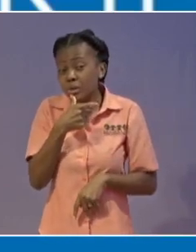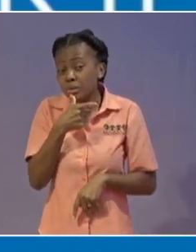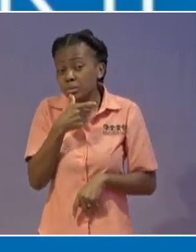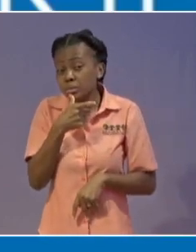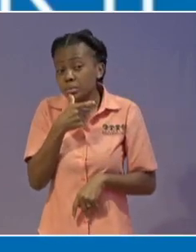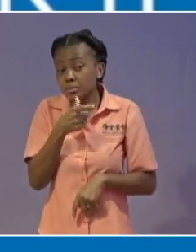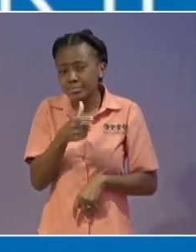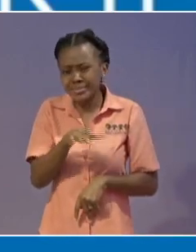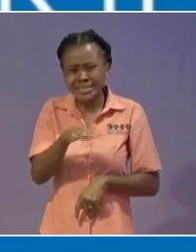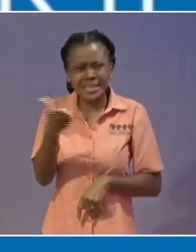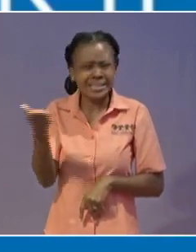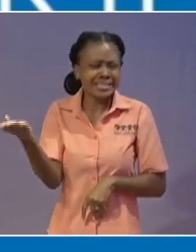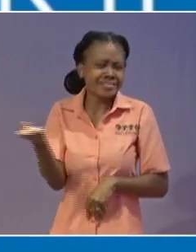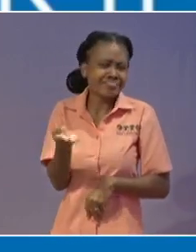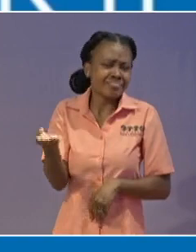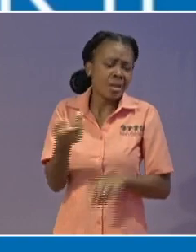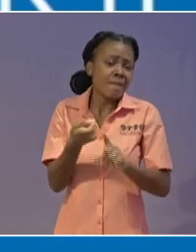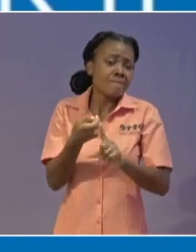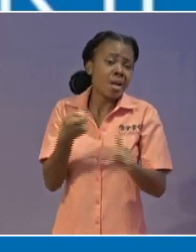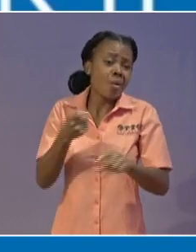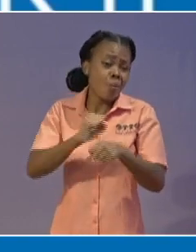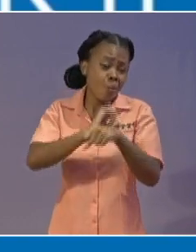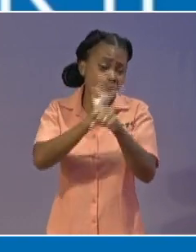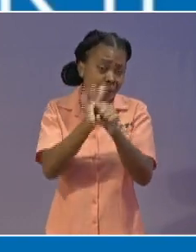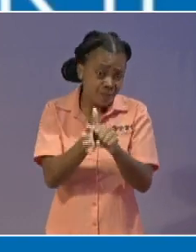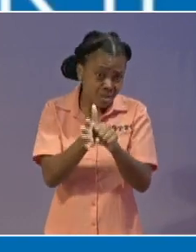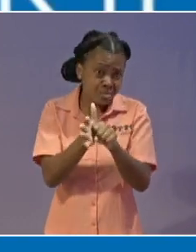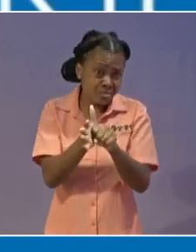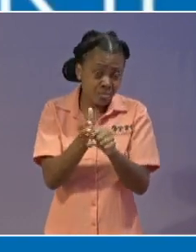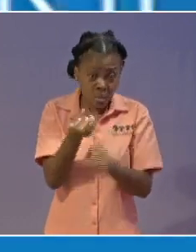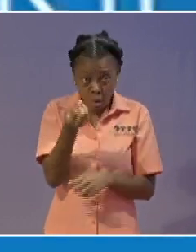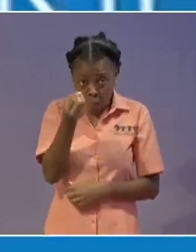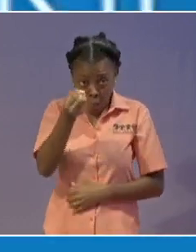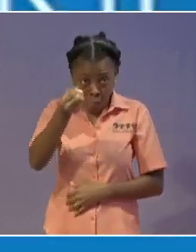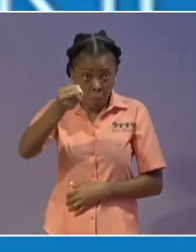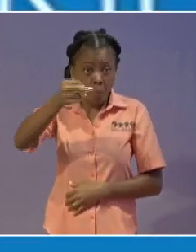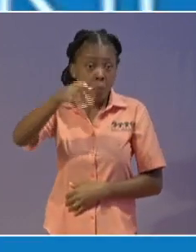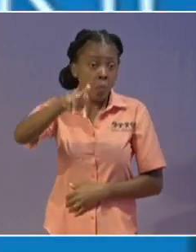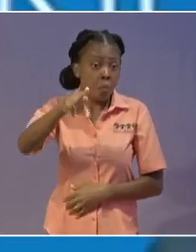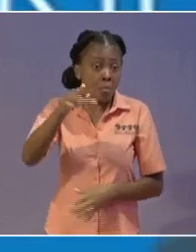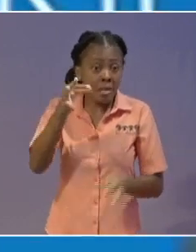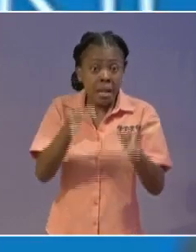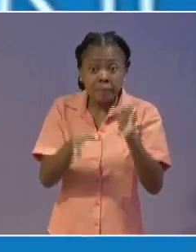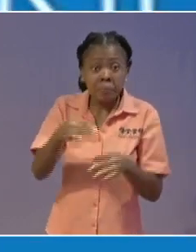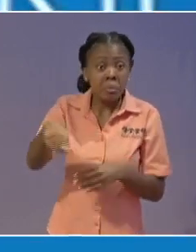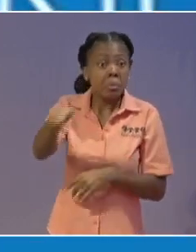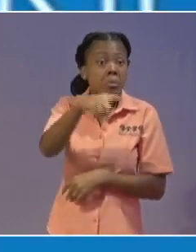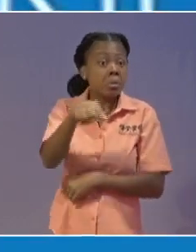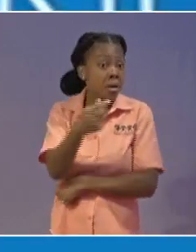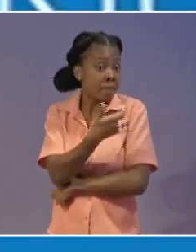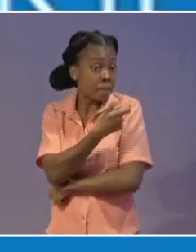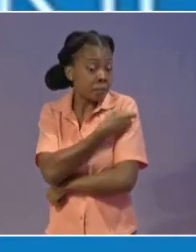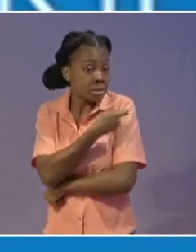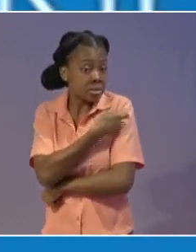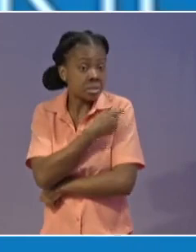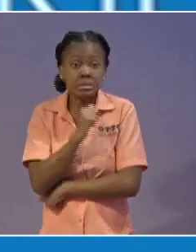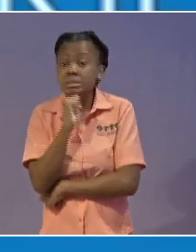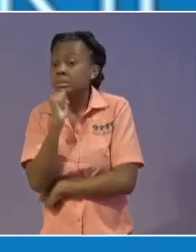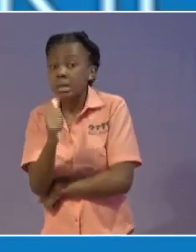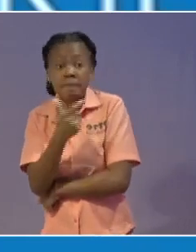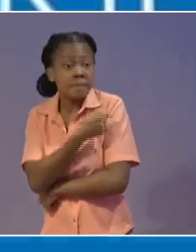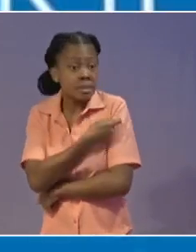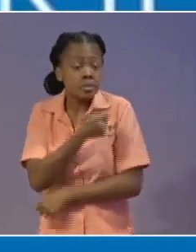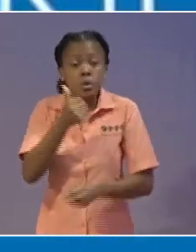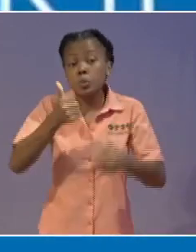hospital in terms of vaccinated and non-vaccinated. When you say non-vaccinated, is there a